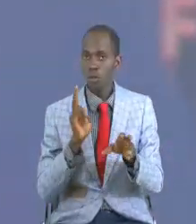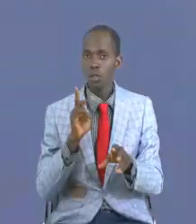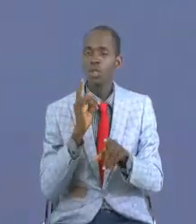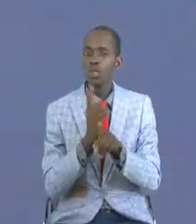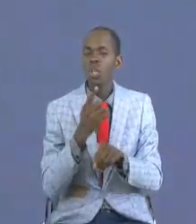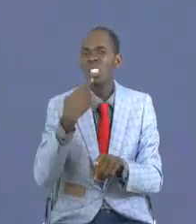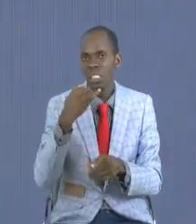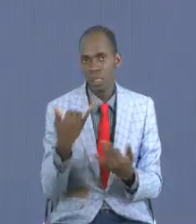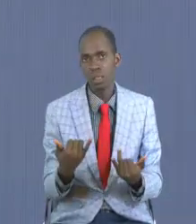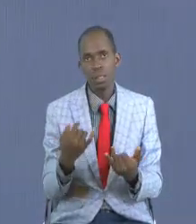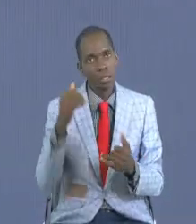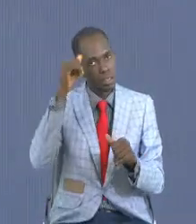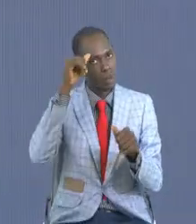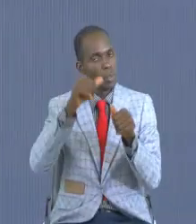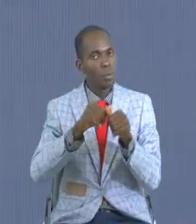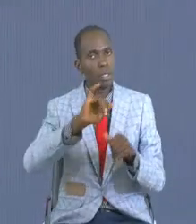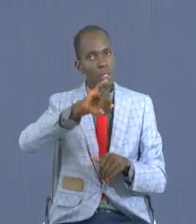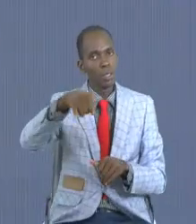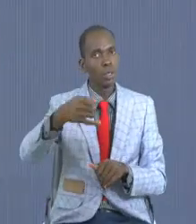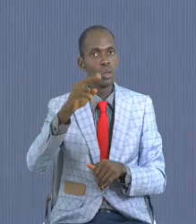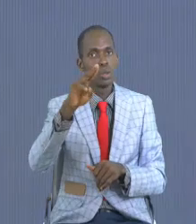was a Judas Iscariot